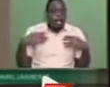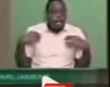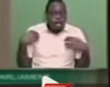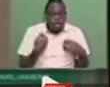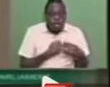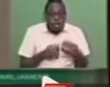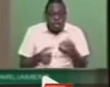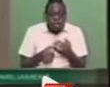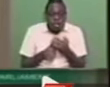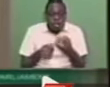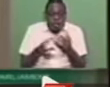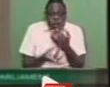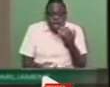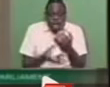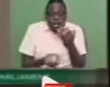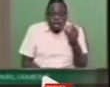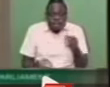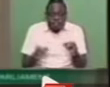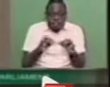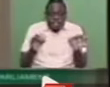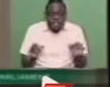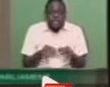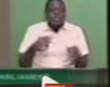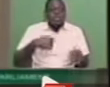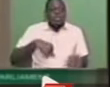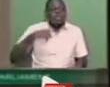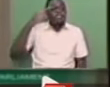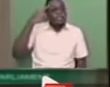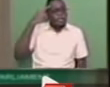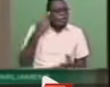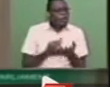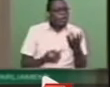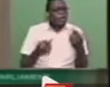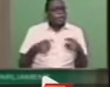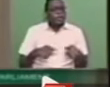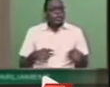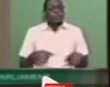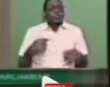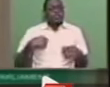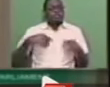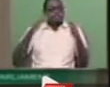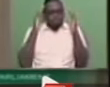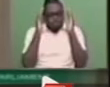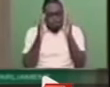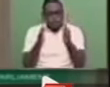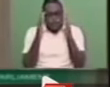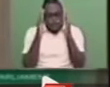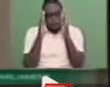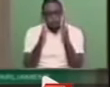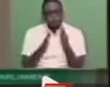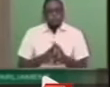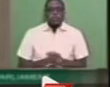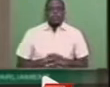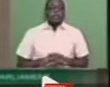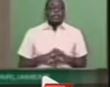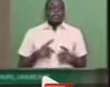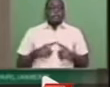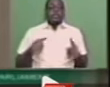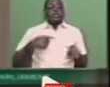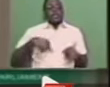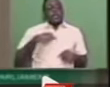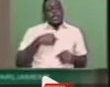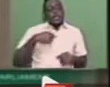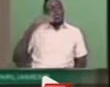of debt placed on taxpayers, the closure of the refinery will go down in the annals of our history as one of